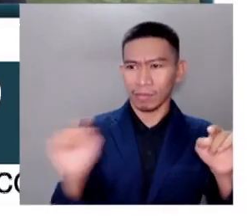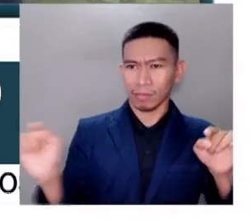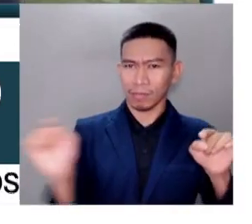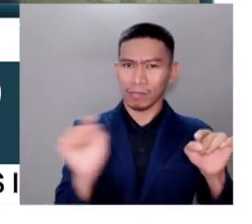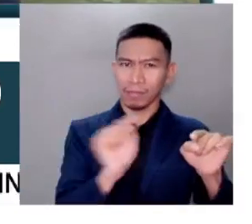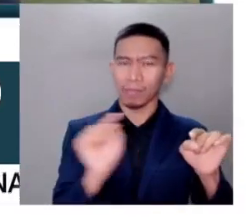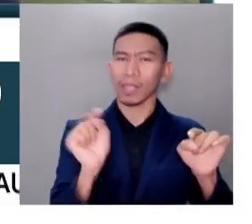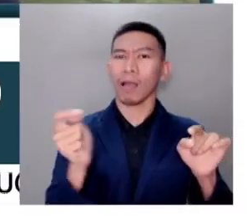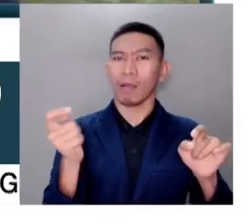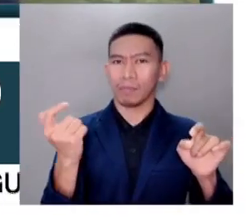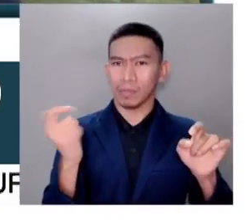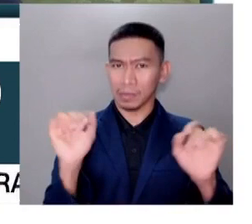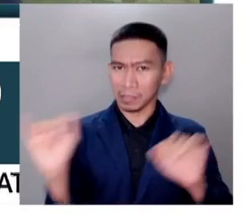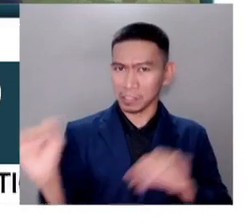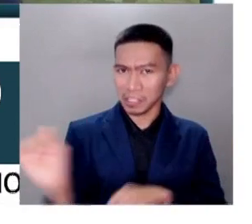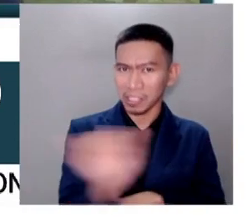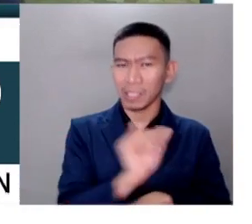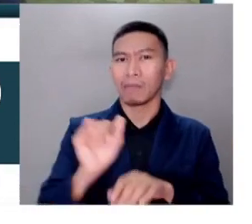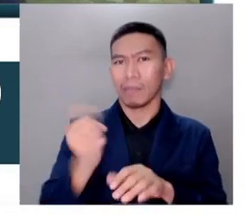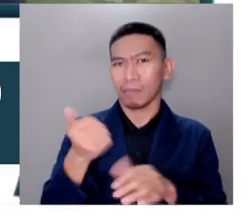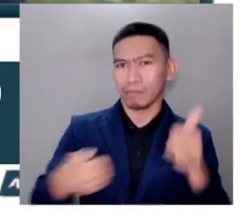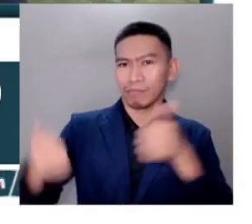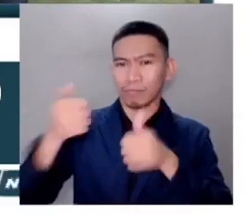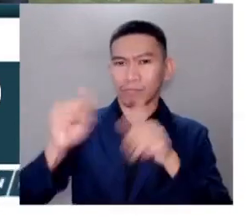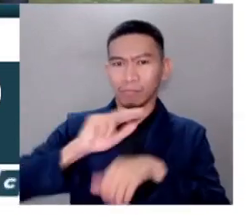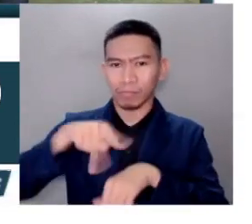through the voting system. Well, finally,